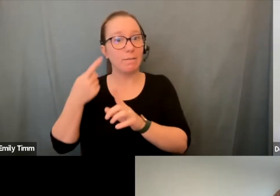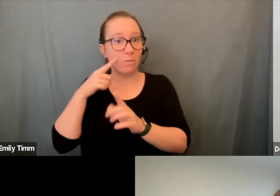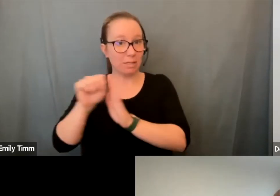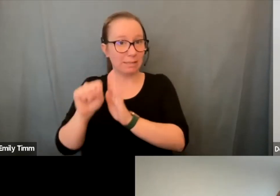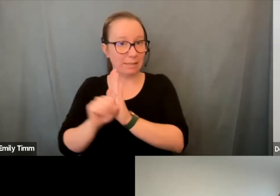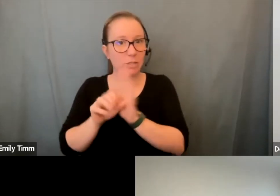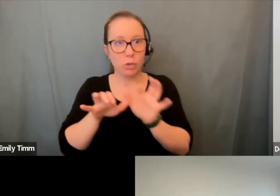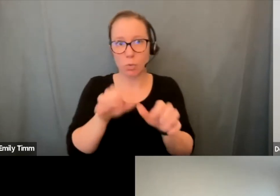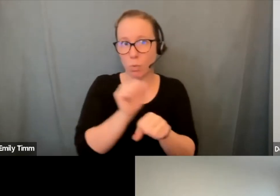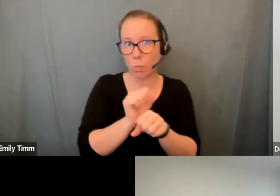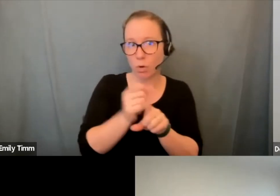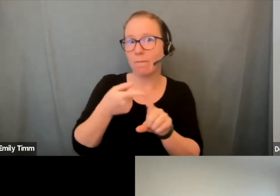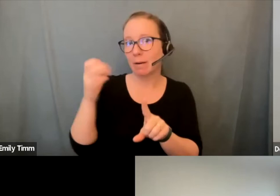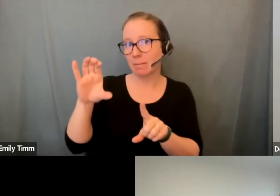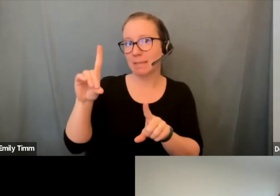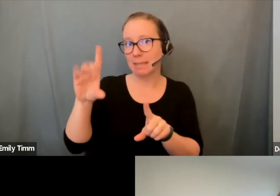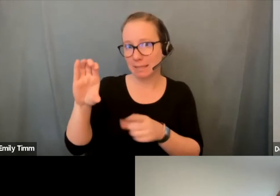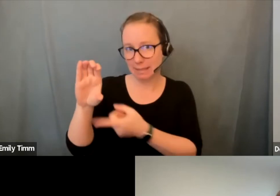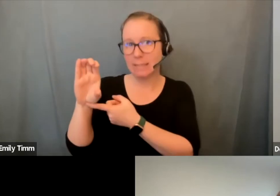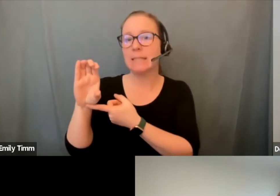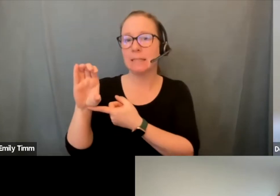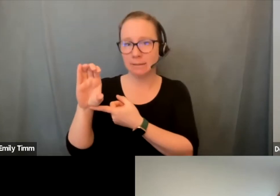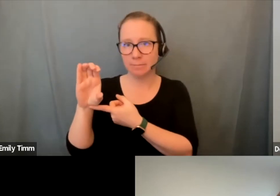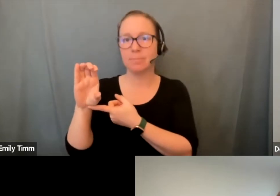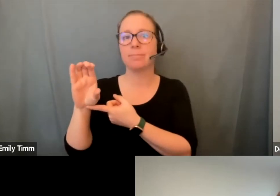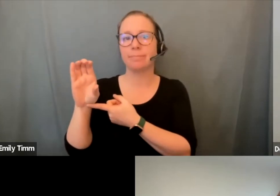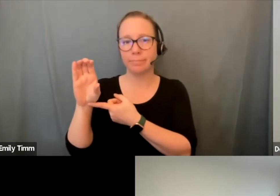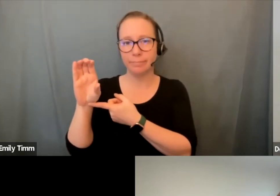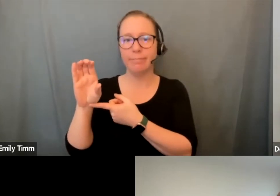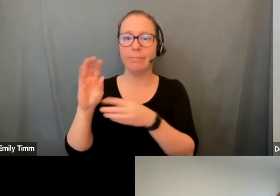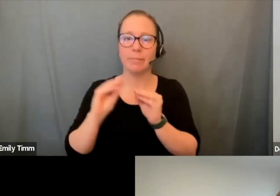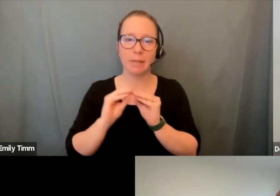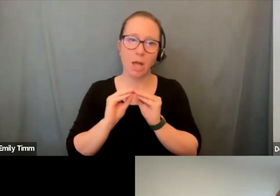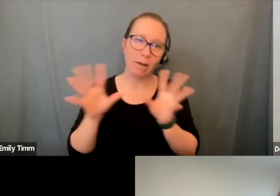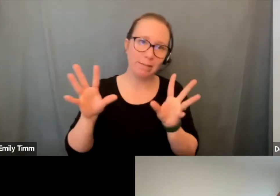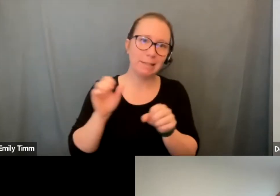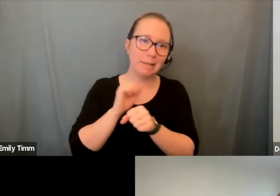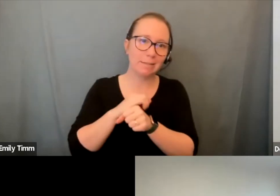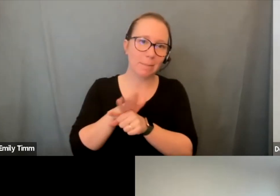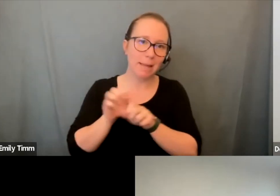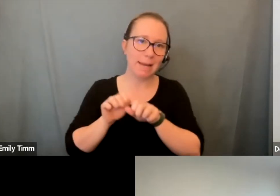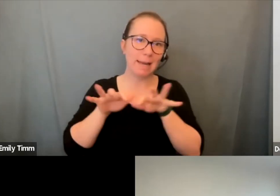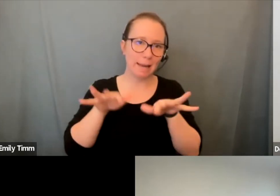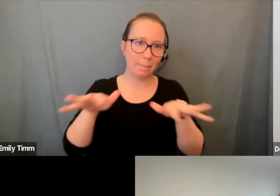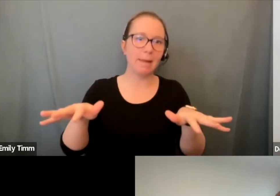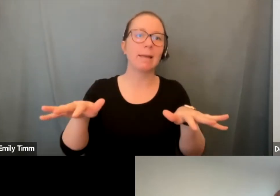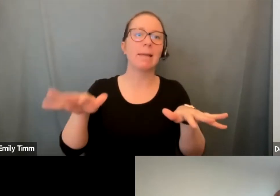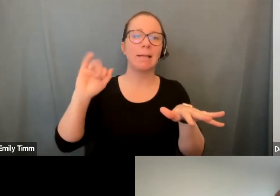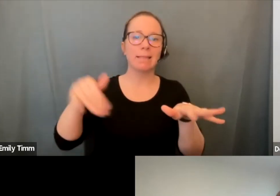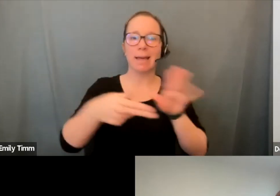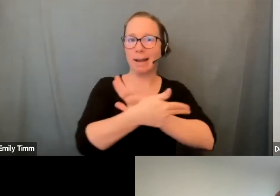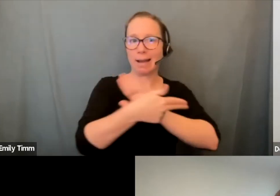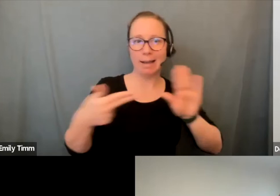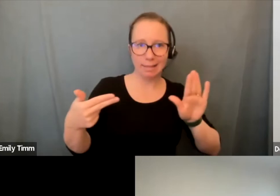this work comes from the CDC initially. There was obviously the pandemic was a big